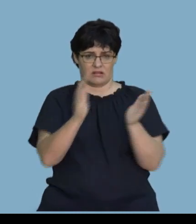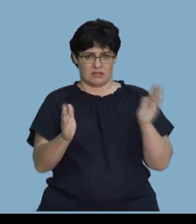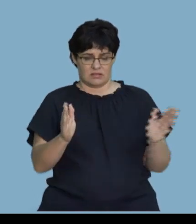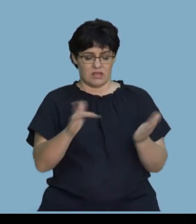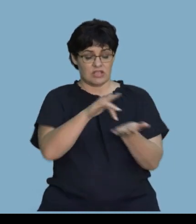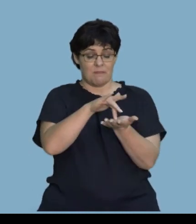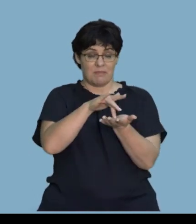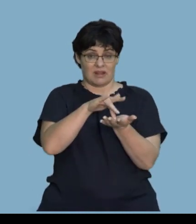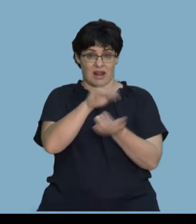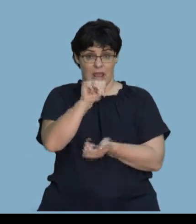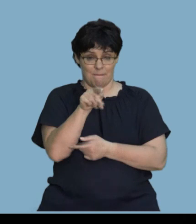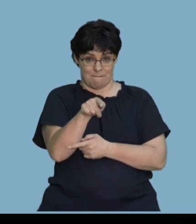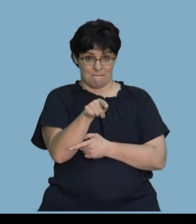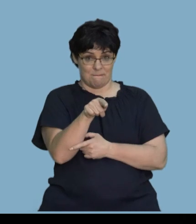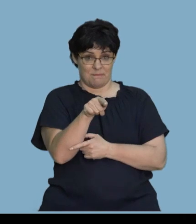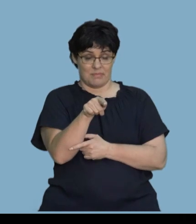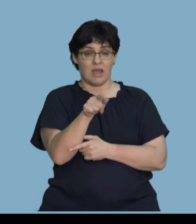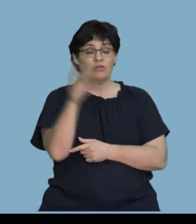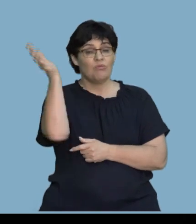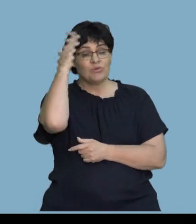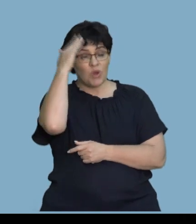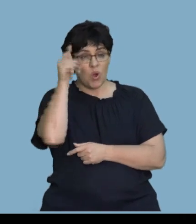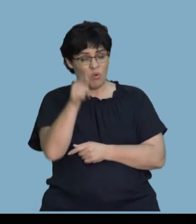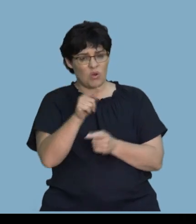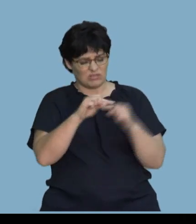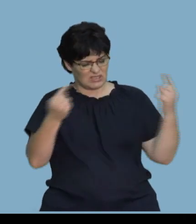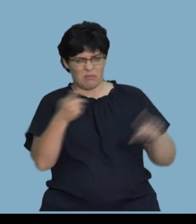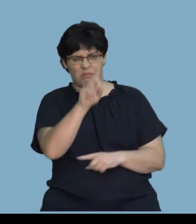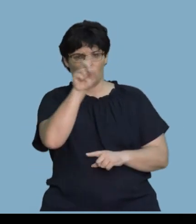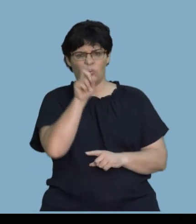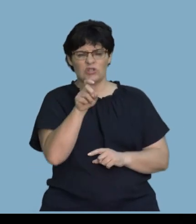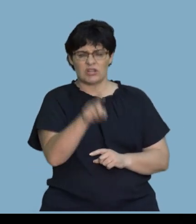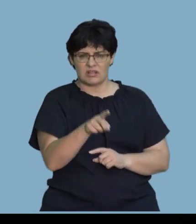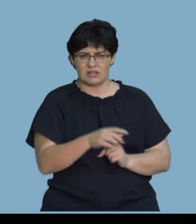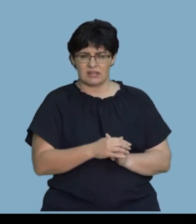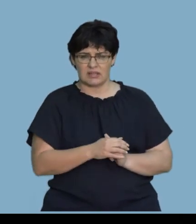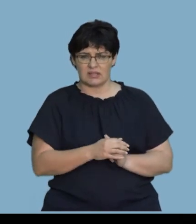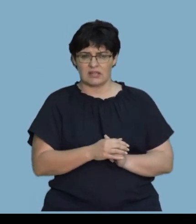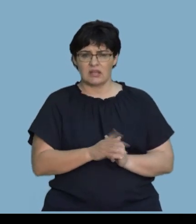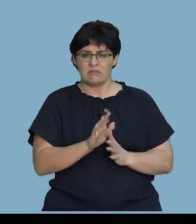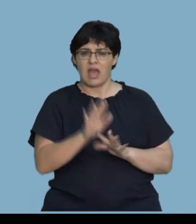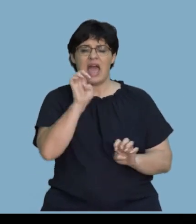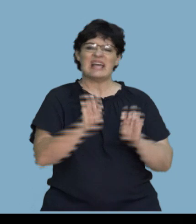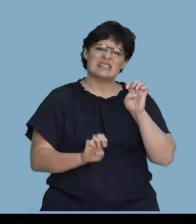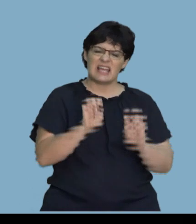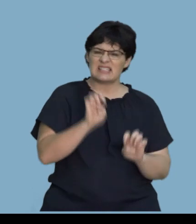what we know, questions of this sort, you know, not only may they assess something on, you